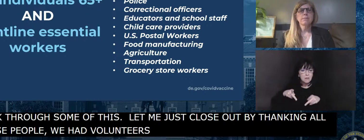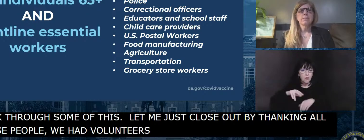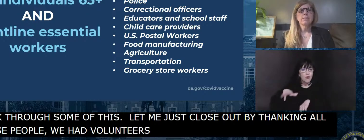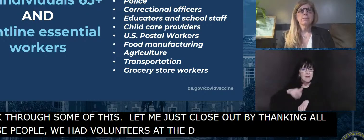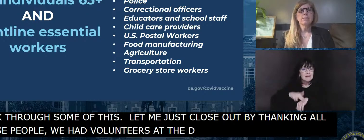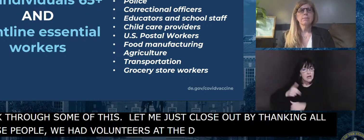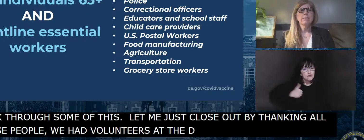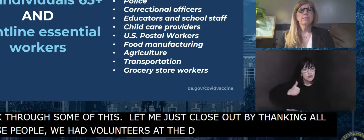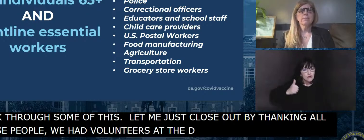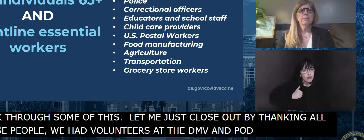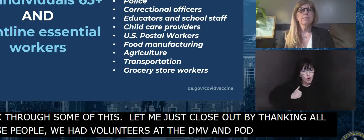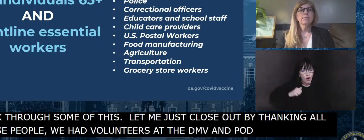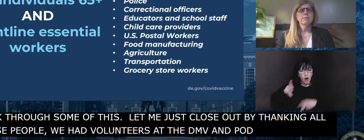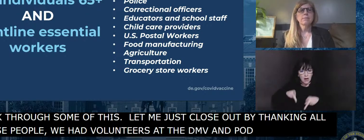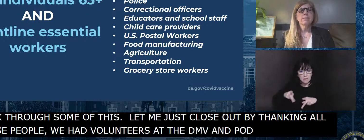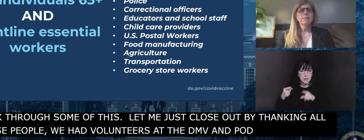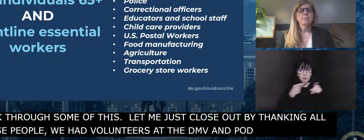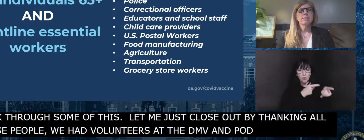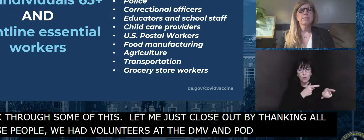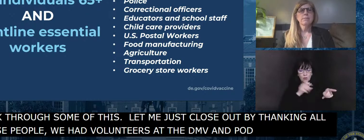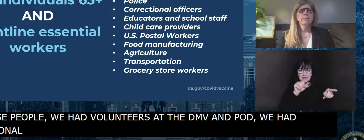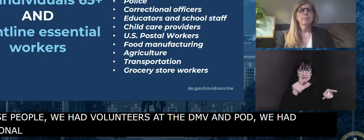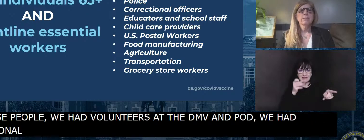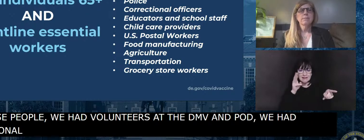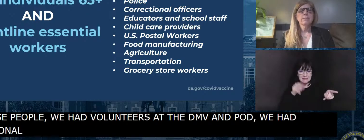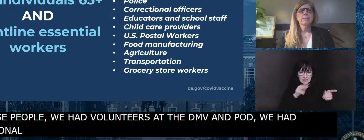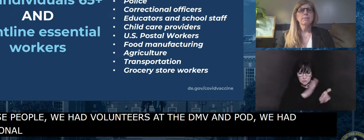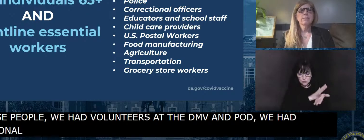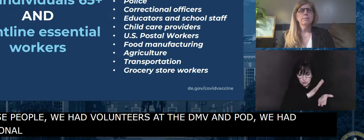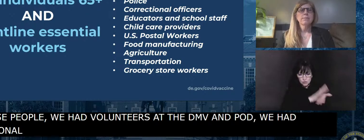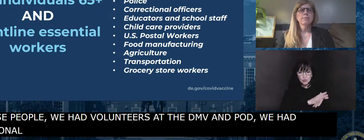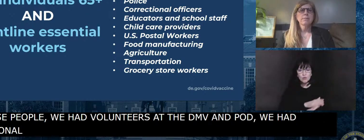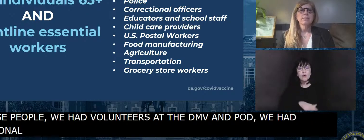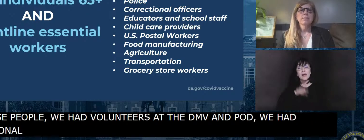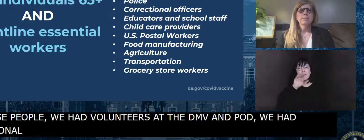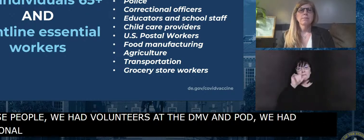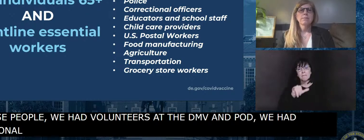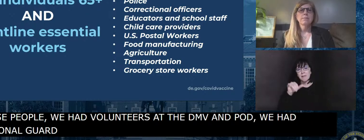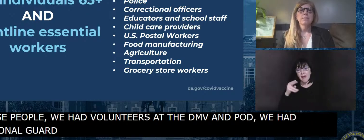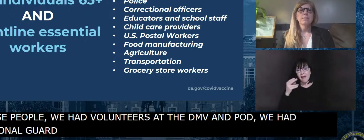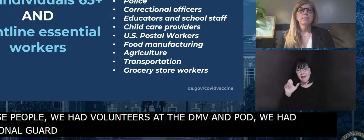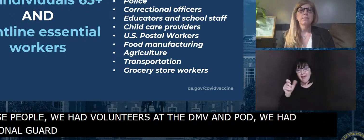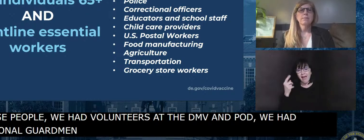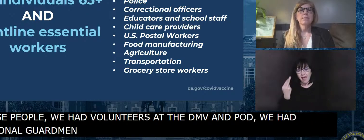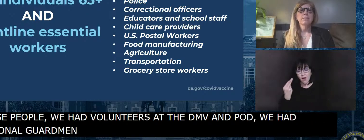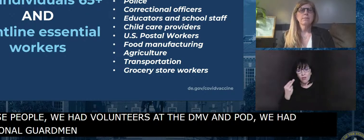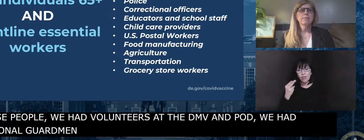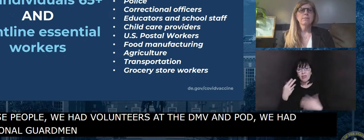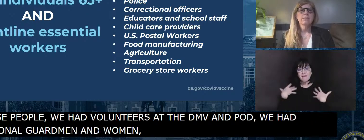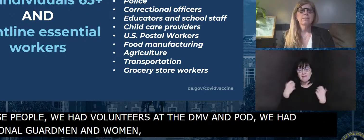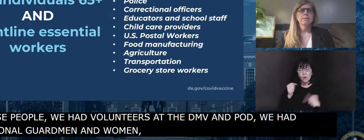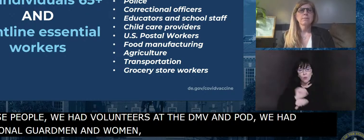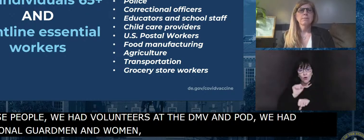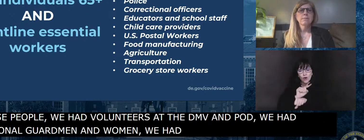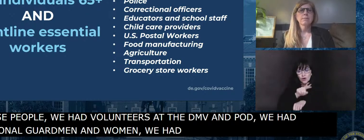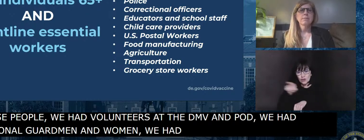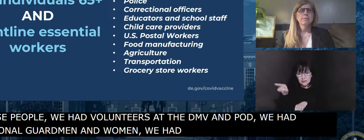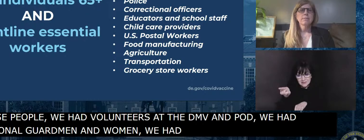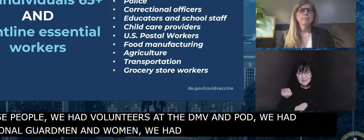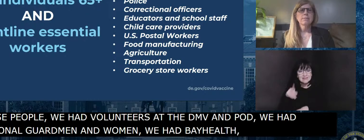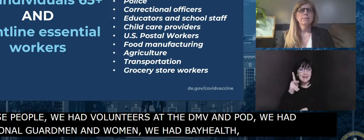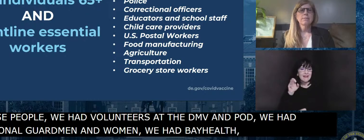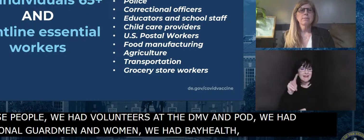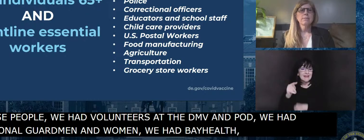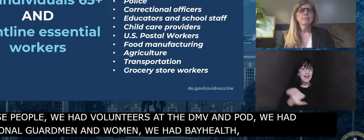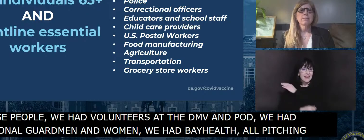at Salesianum School. We had Bay Health workers. We had Kent County paramedics, really all pitching in. I saw our